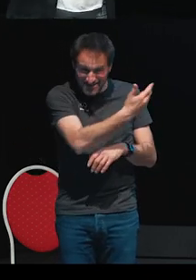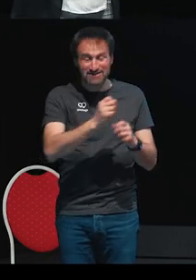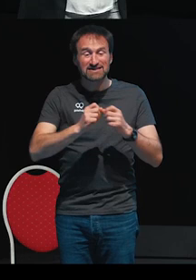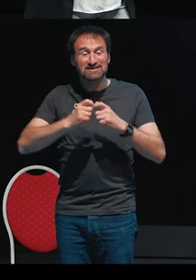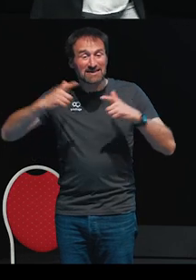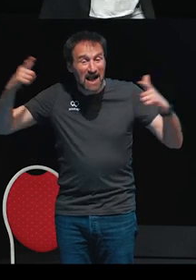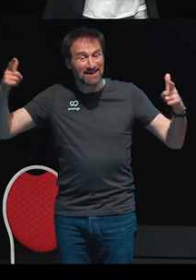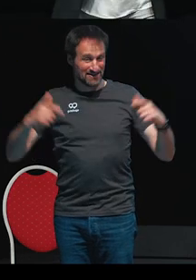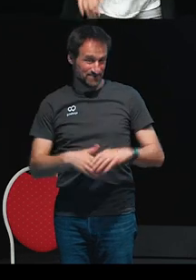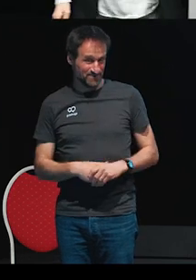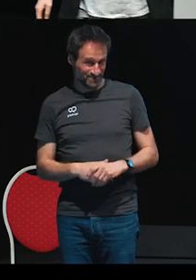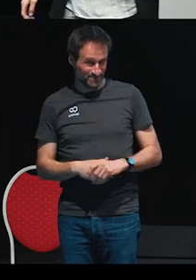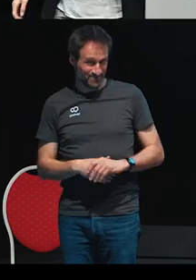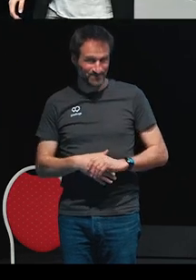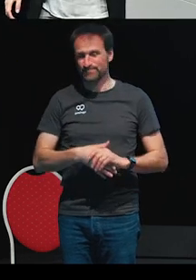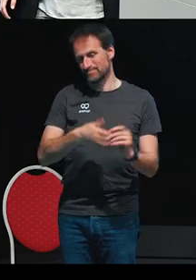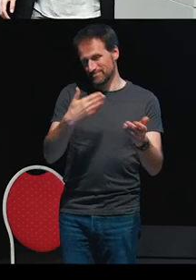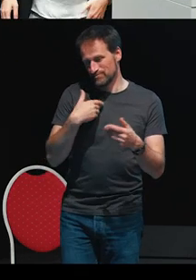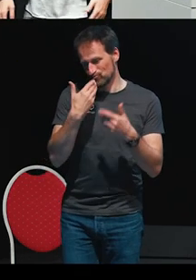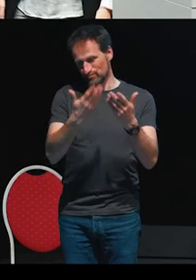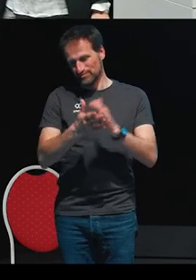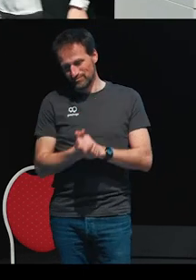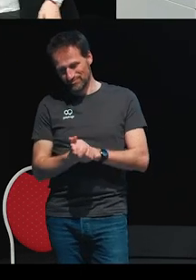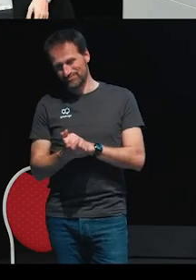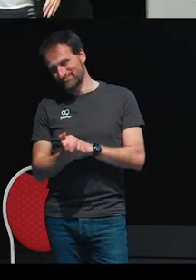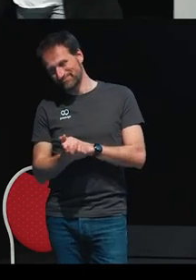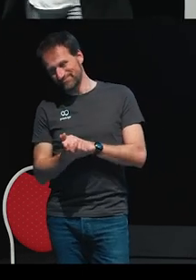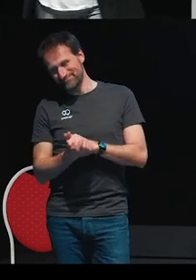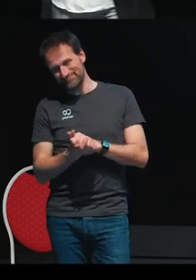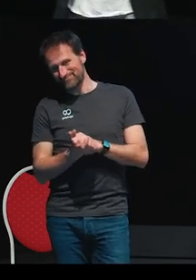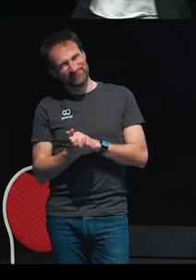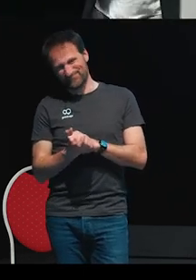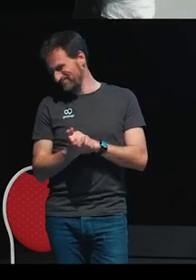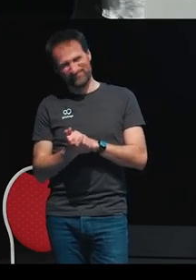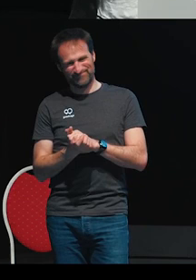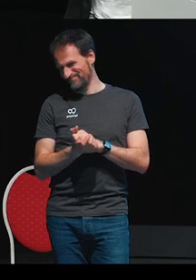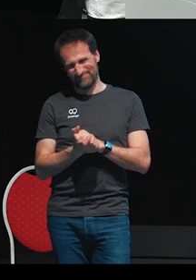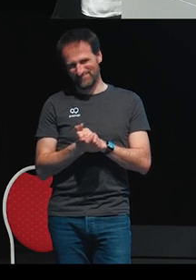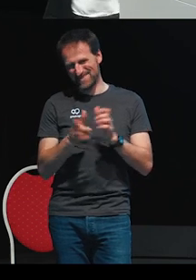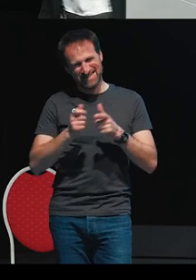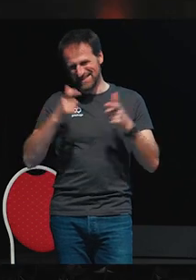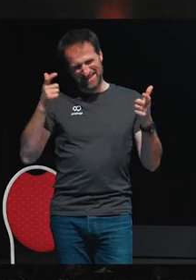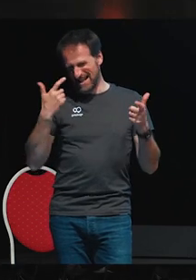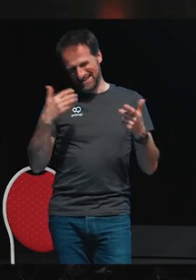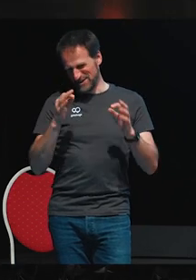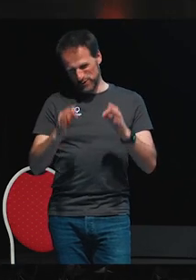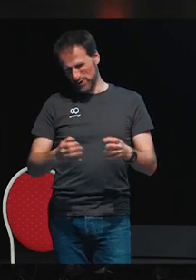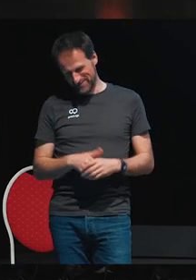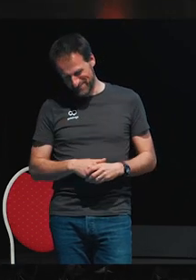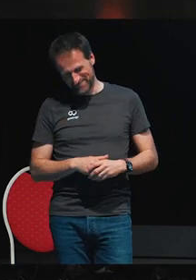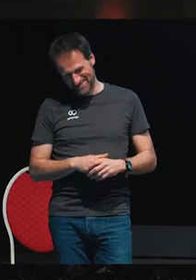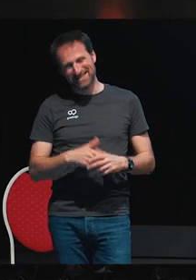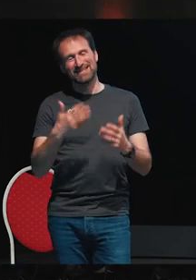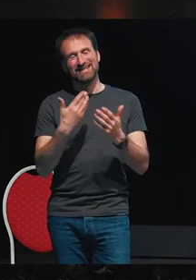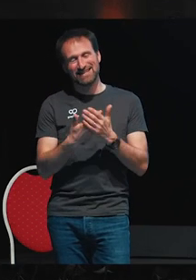scale. Let me give you the answer. Not really well. So I have to say